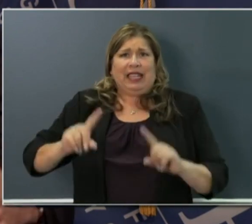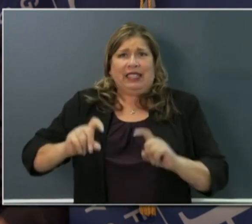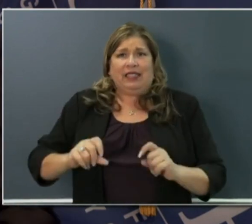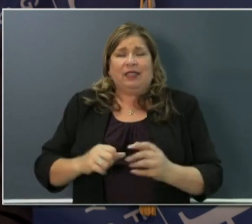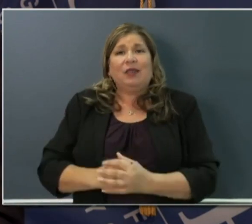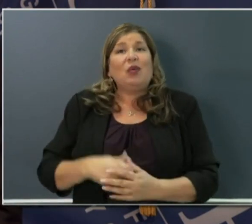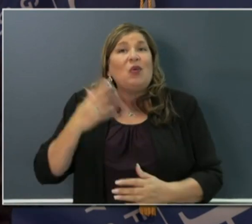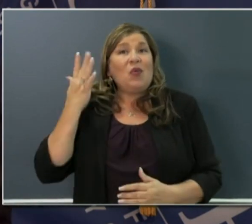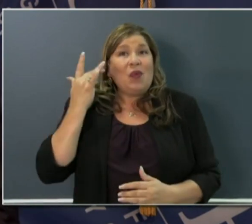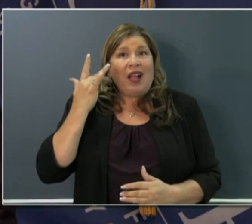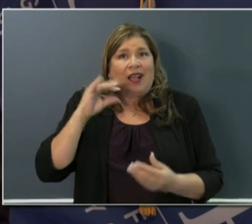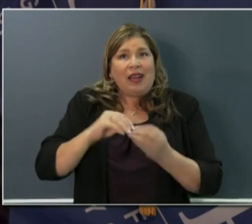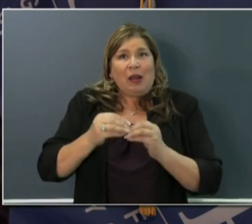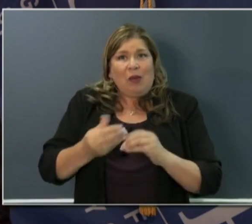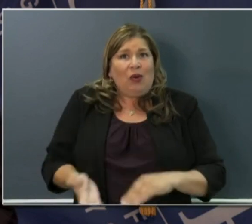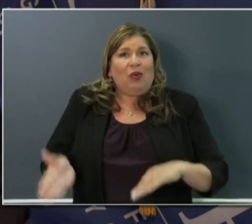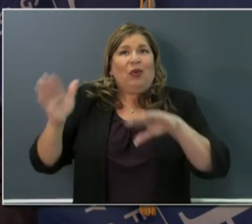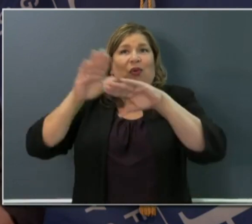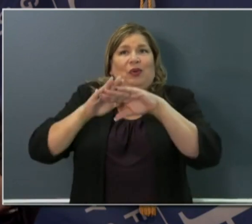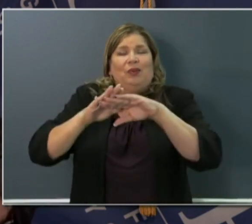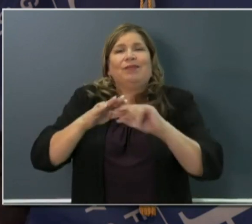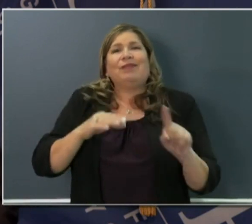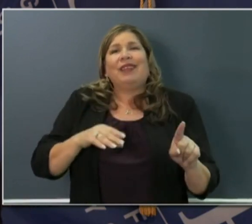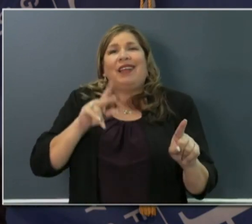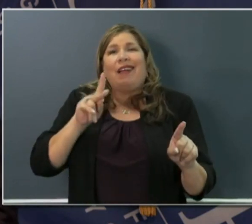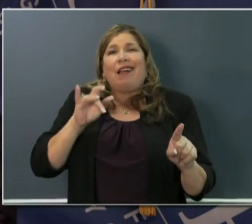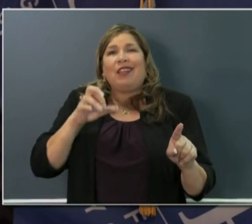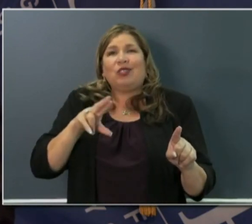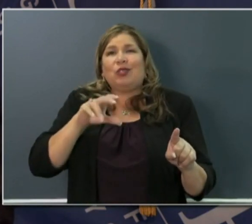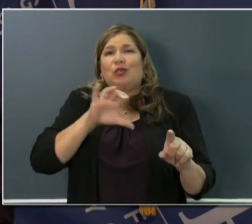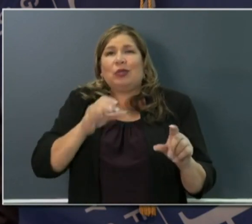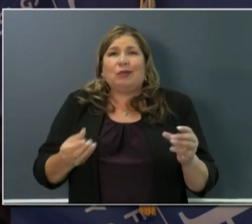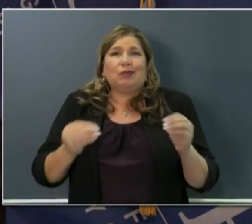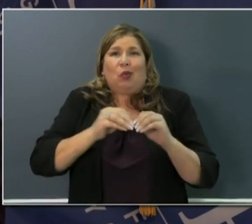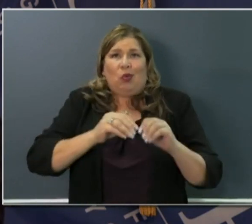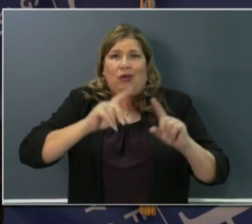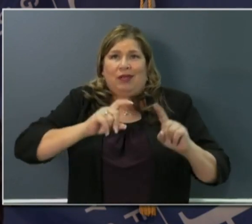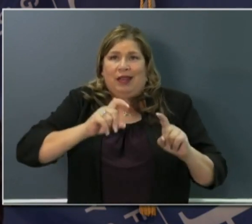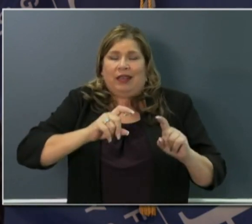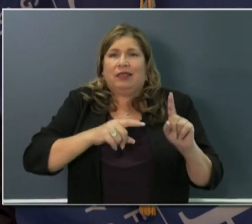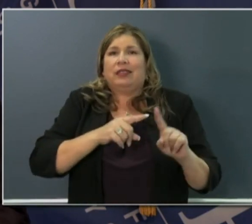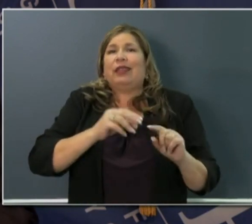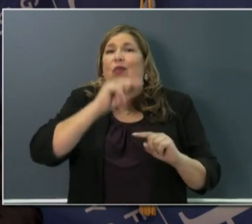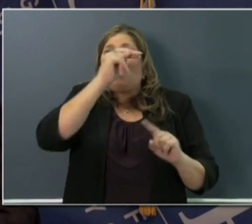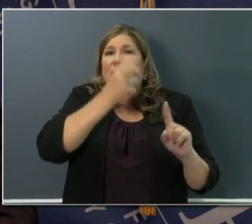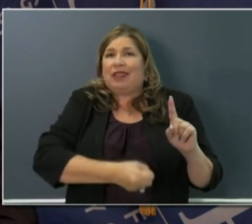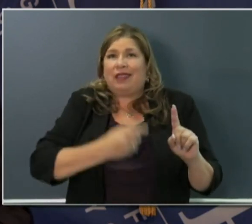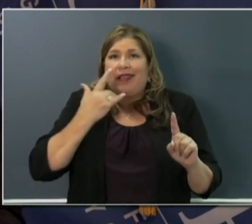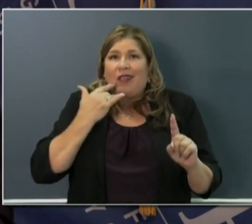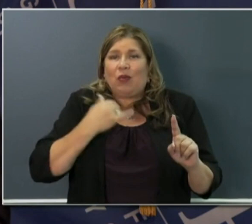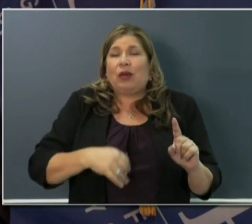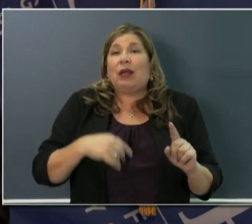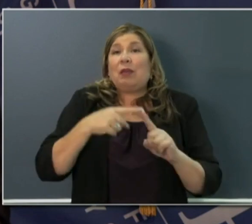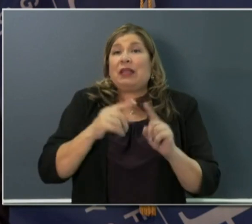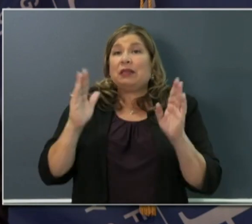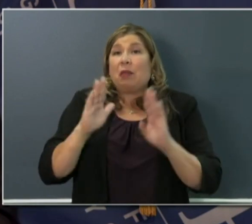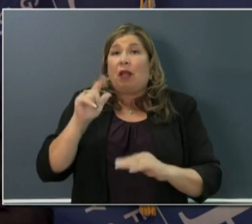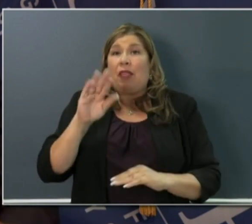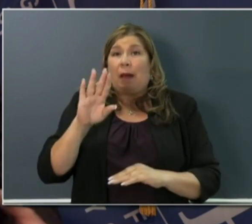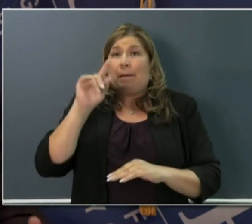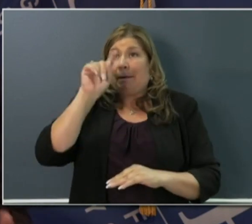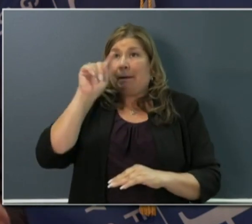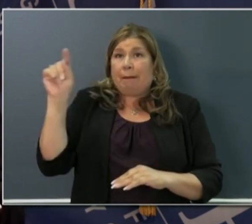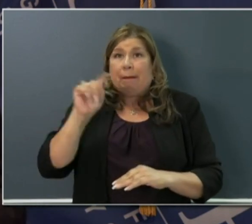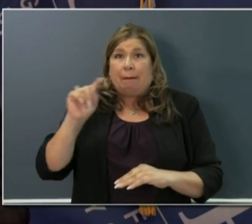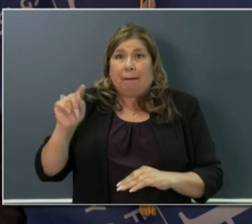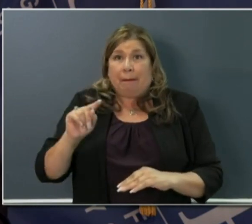is finally up and operational, doing 12,000 tests in Northern and Southern California. All of these smaller labs coming